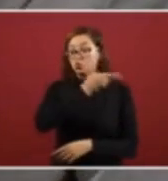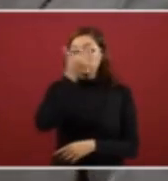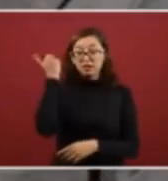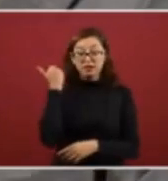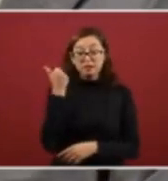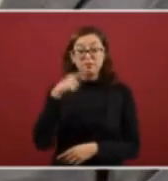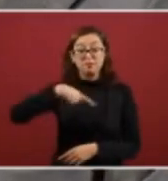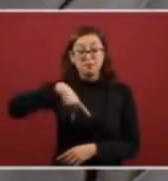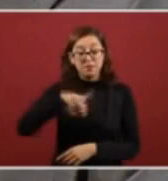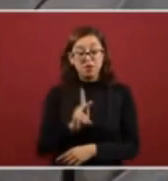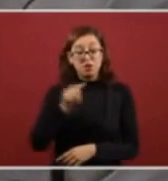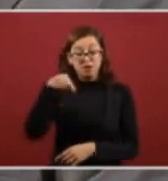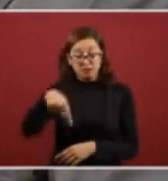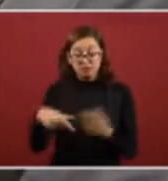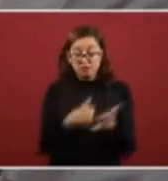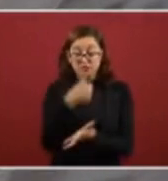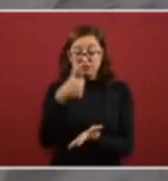unknown.